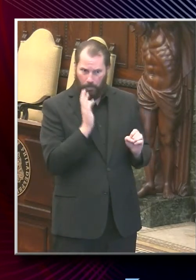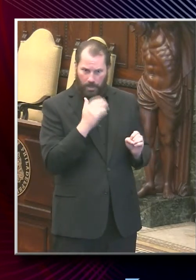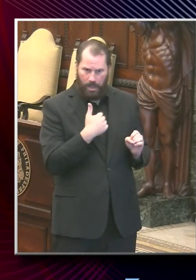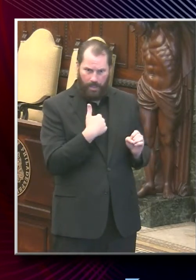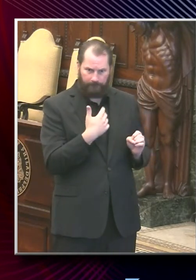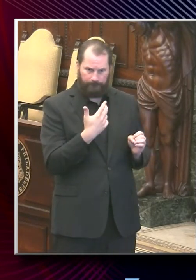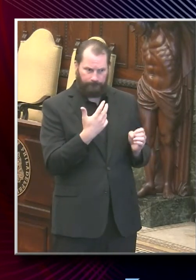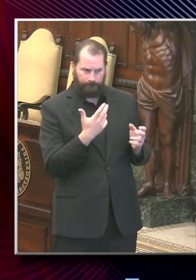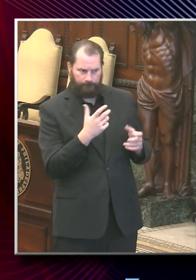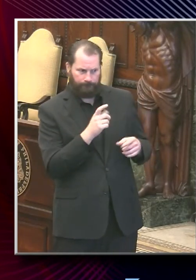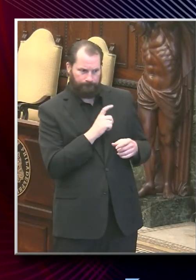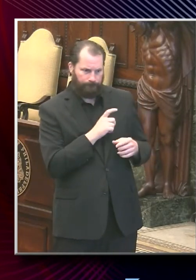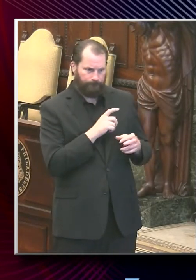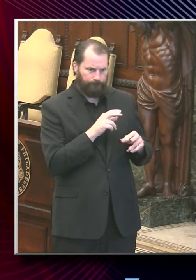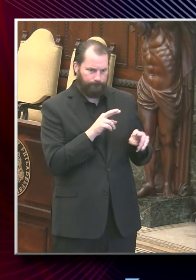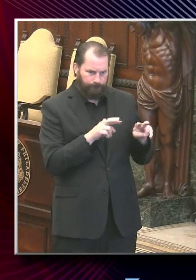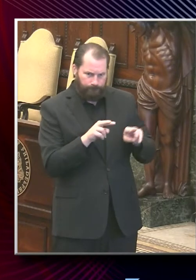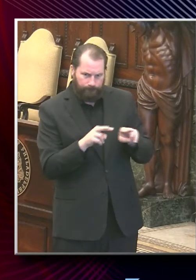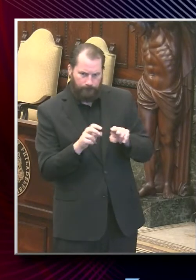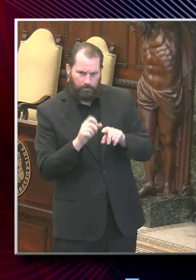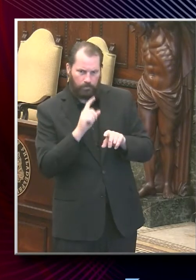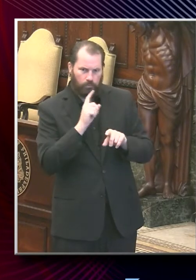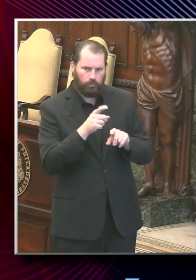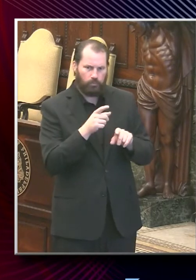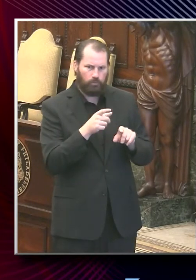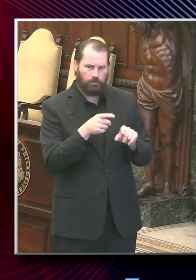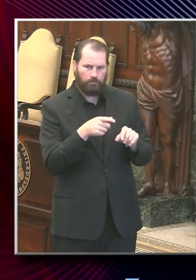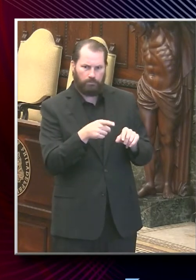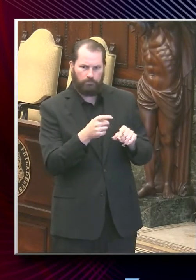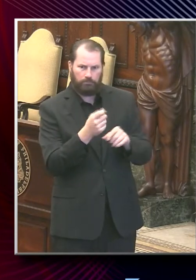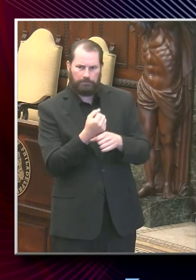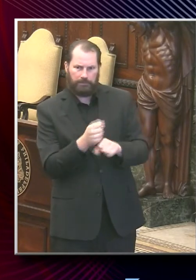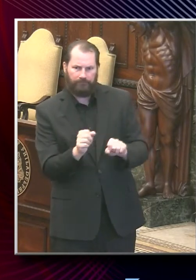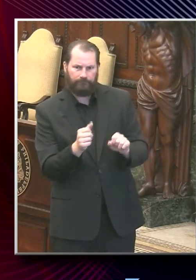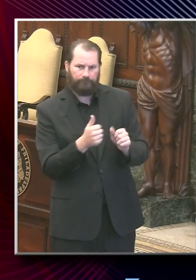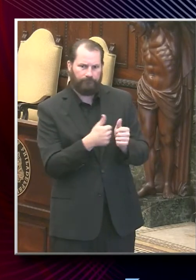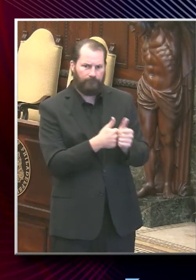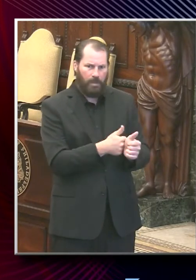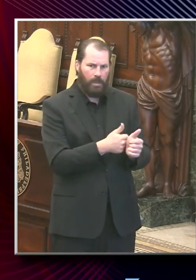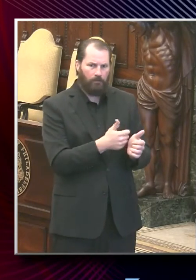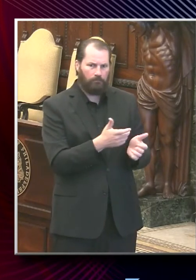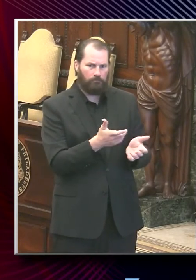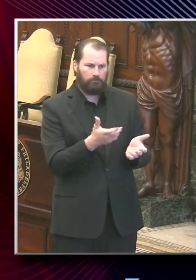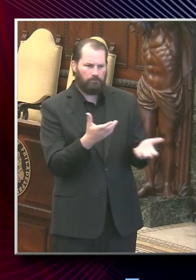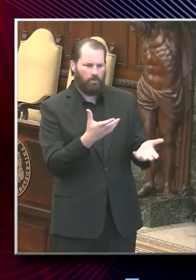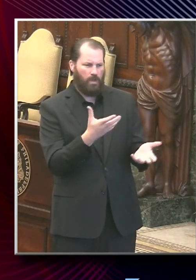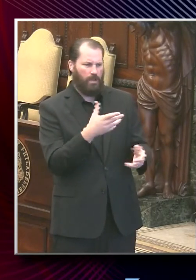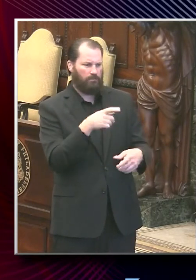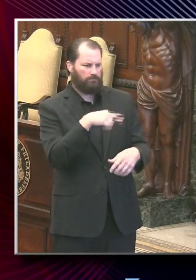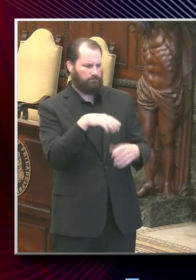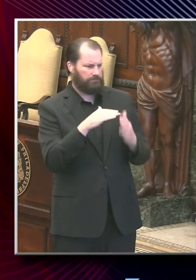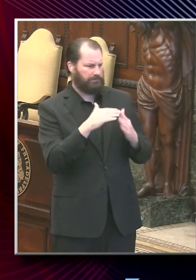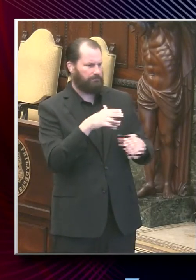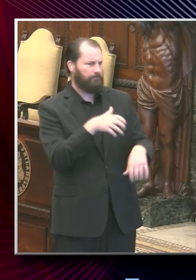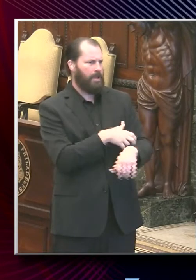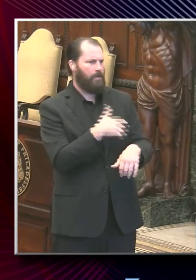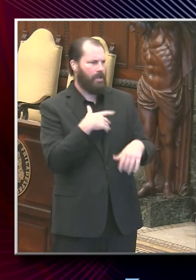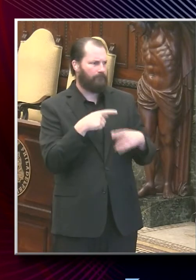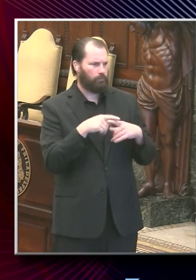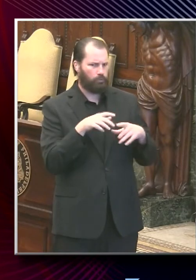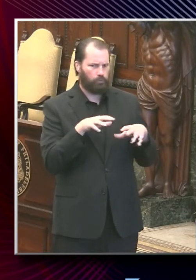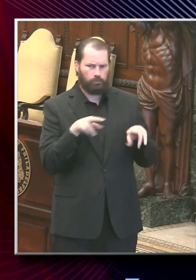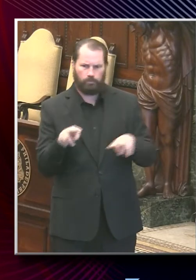enforcement abilities the city has on some of these things. Is the city going to be sending inspectors in to, for example,